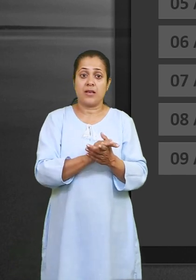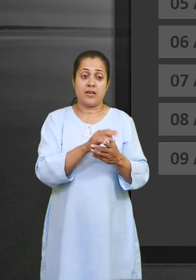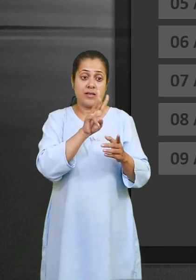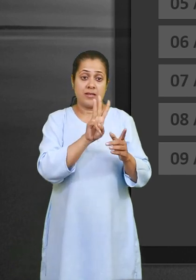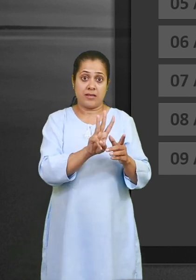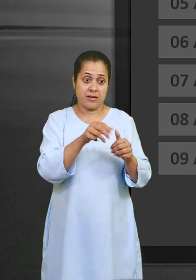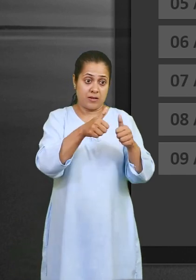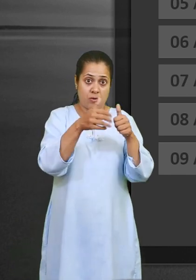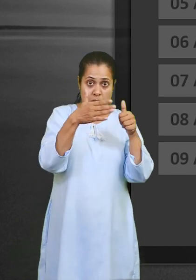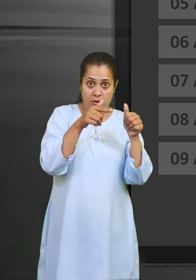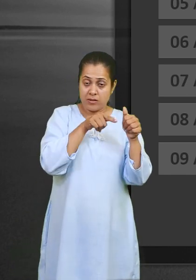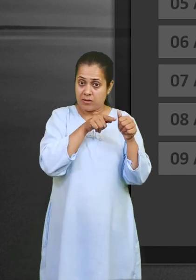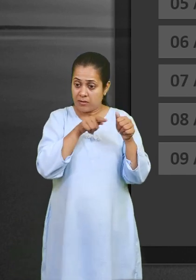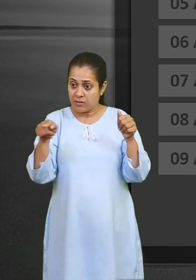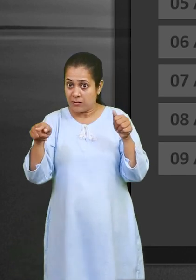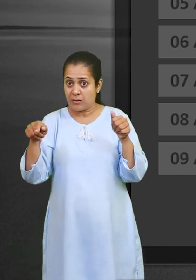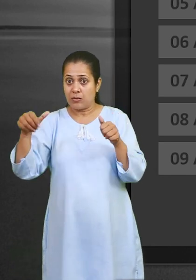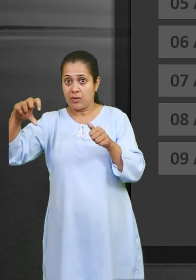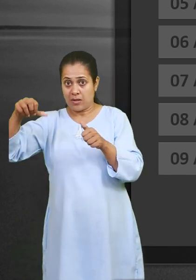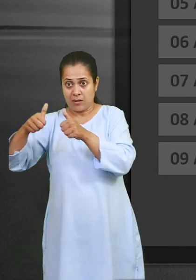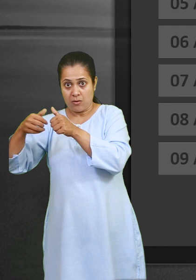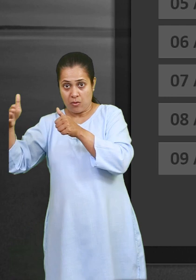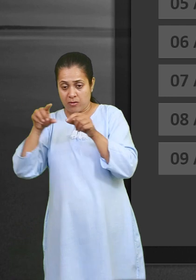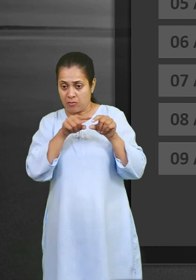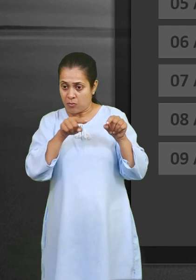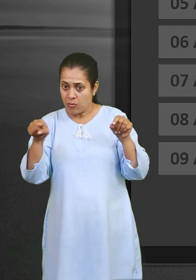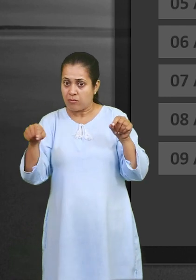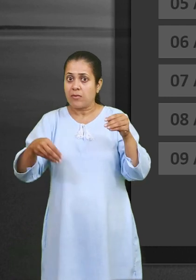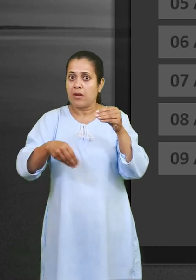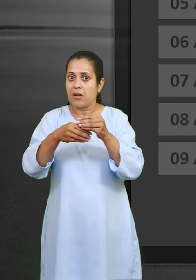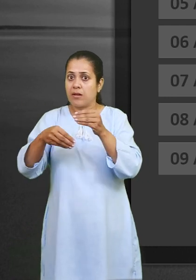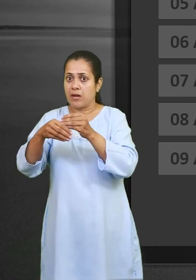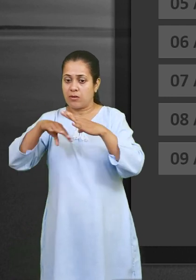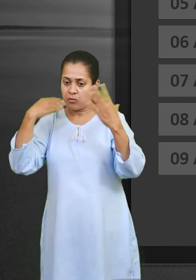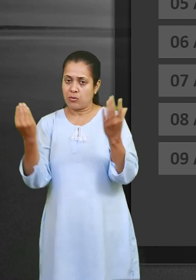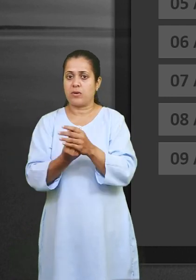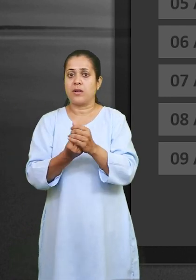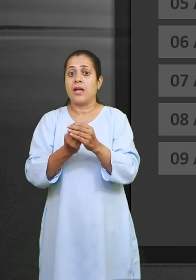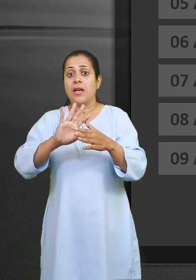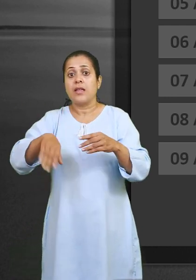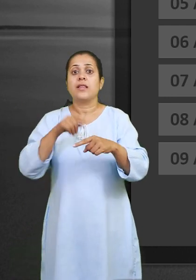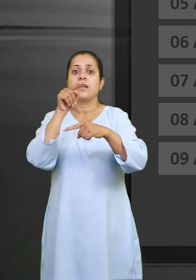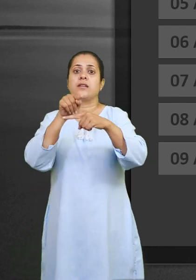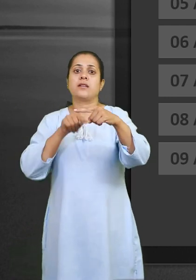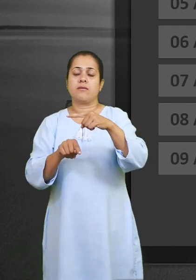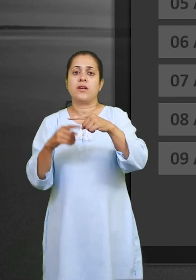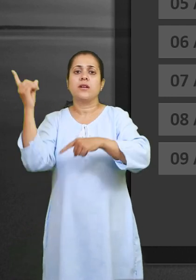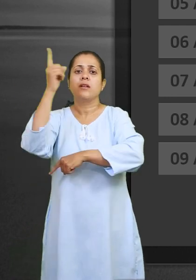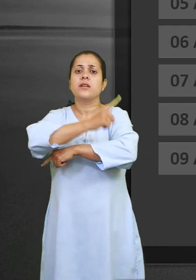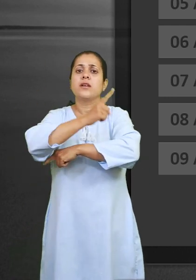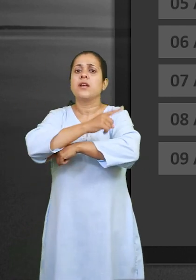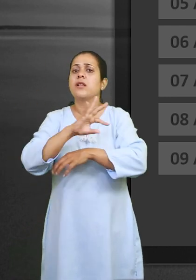the temperature of all these days and add it up and divide that number by the number of